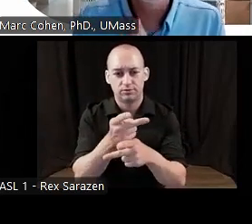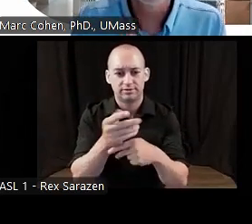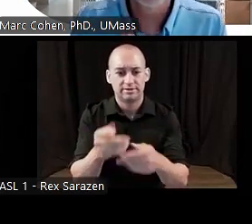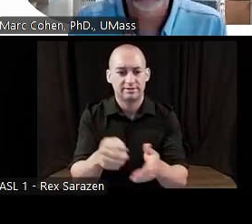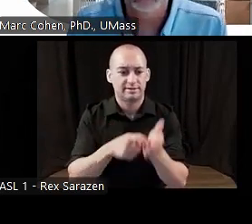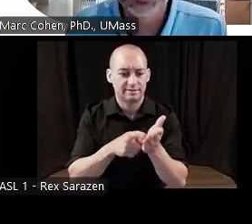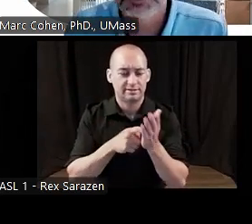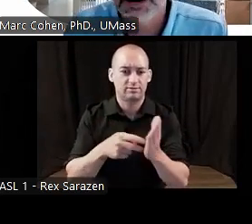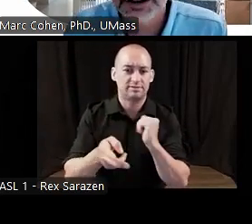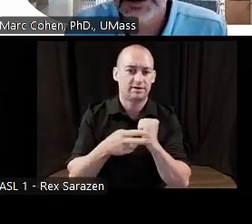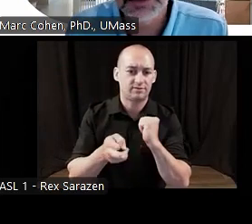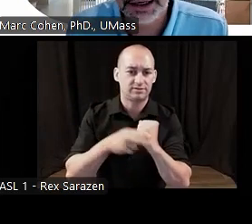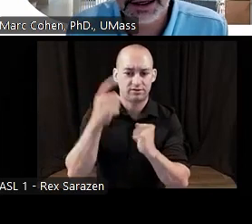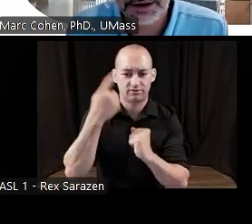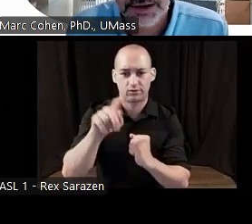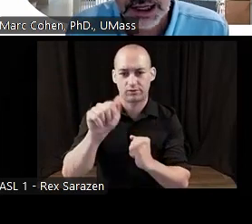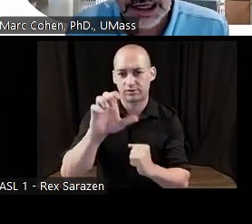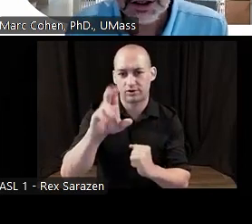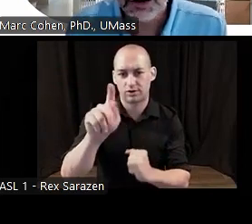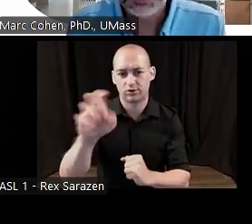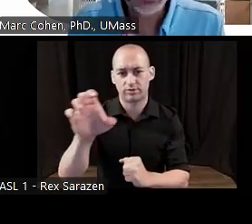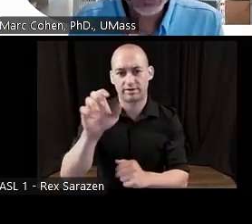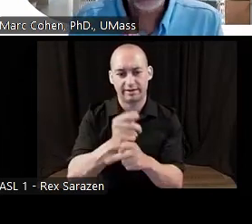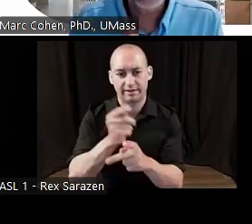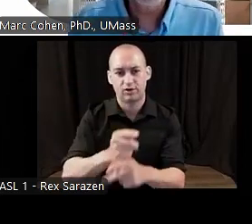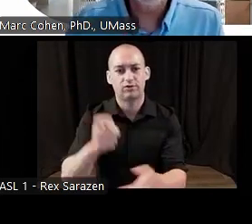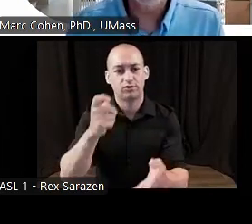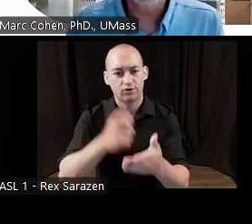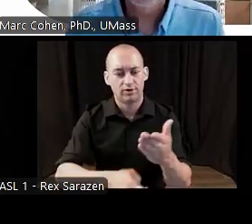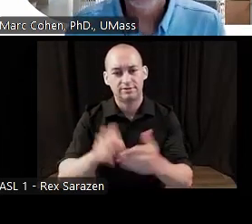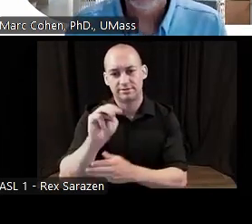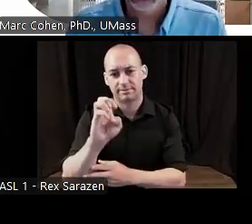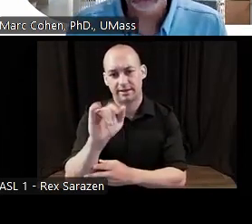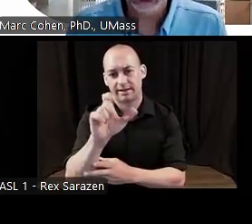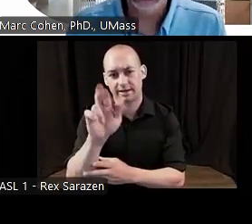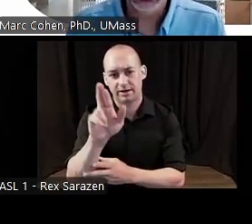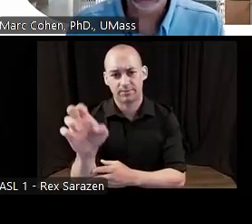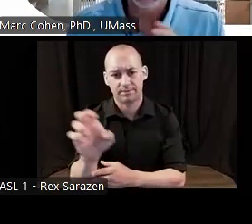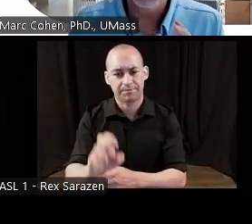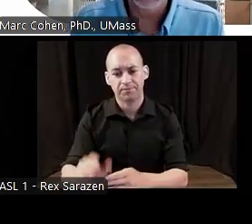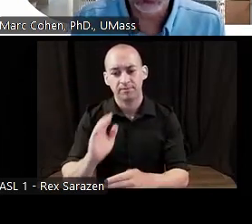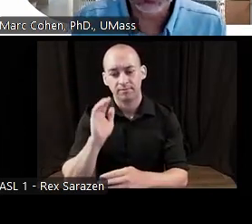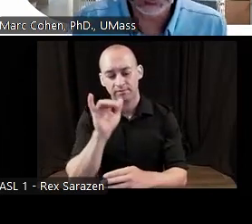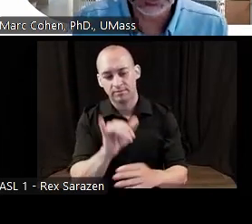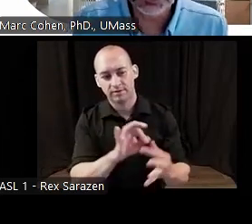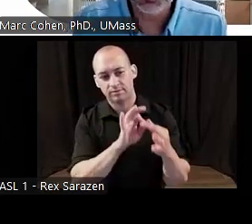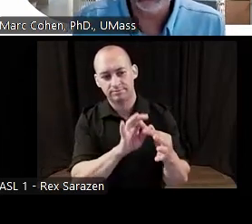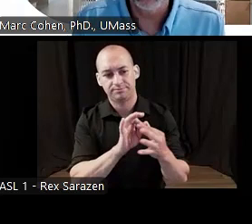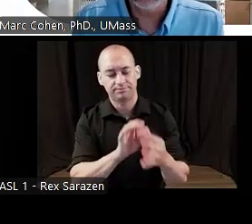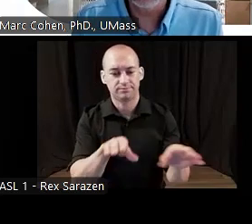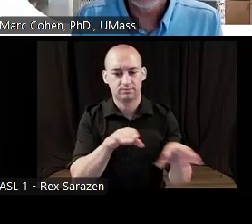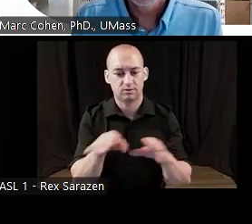necessary savings for acute care costs in Medicare. So to that end, we're conducting actuarial analyses.